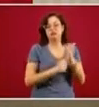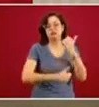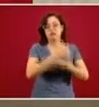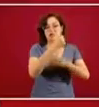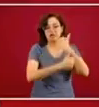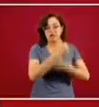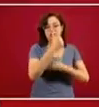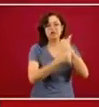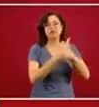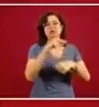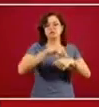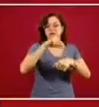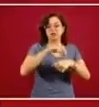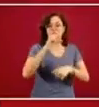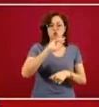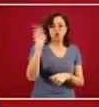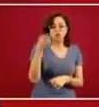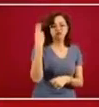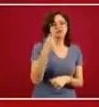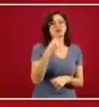this situation.